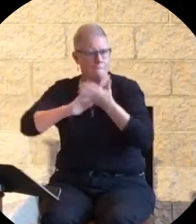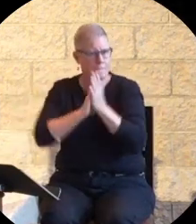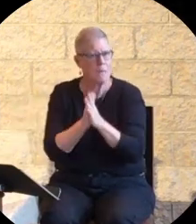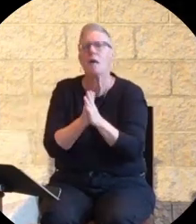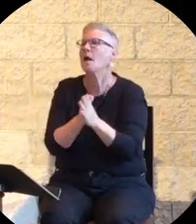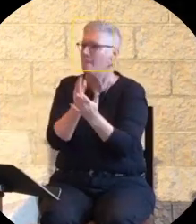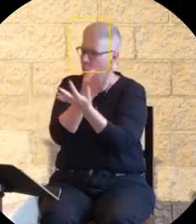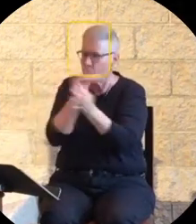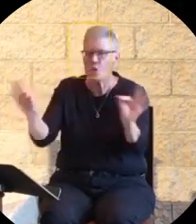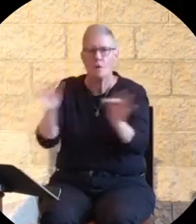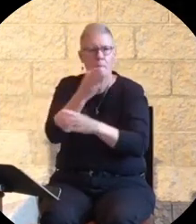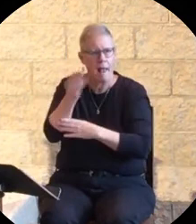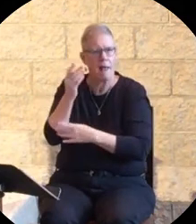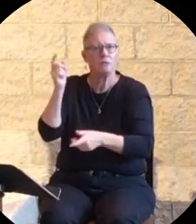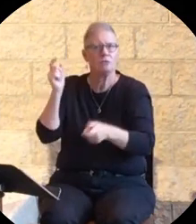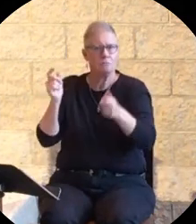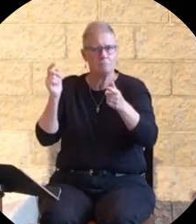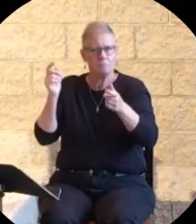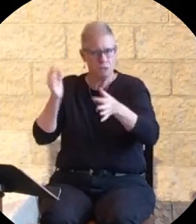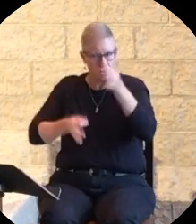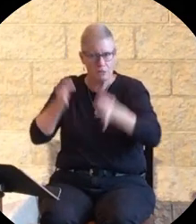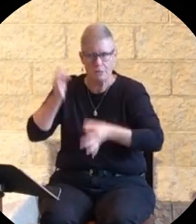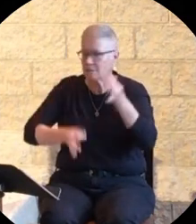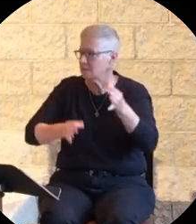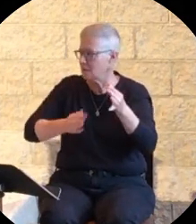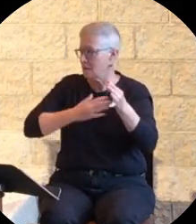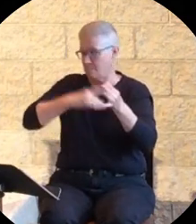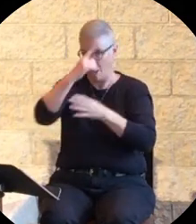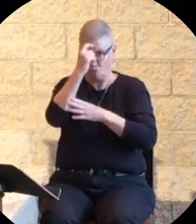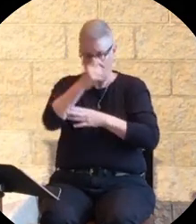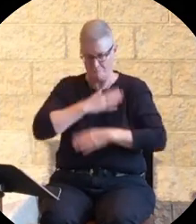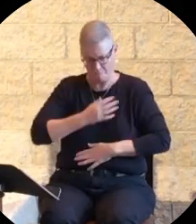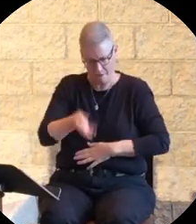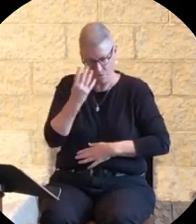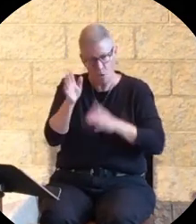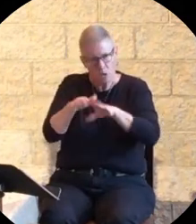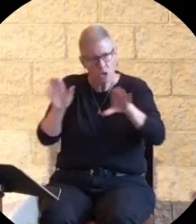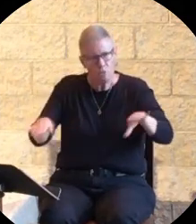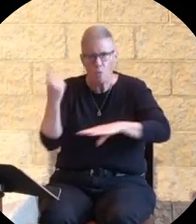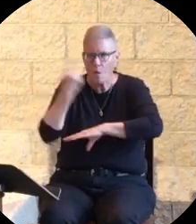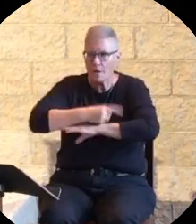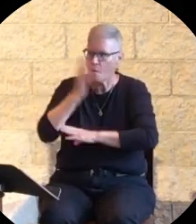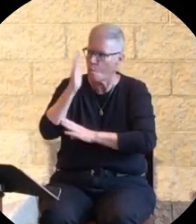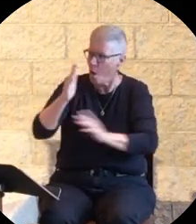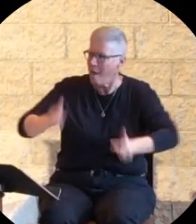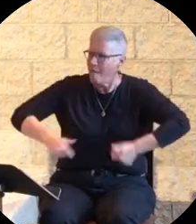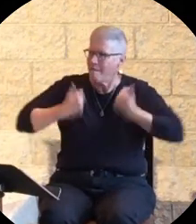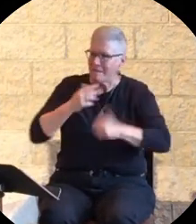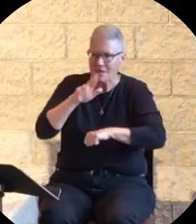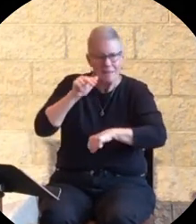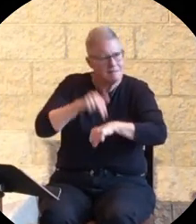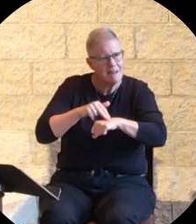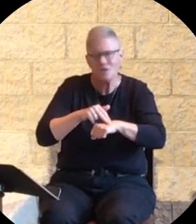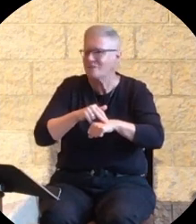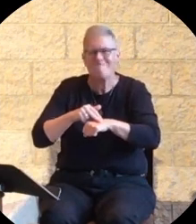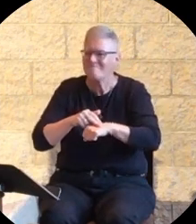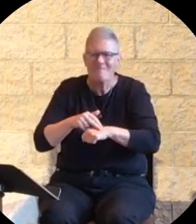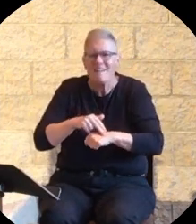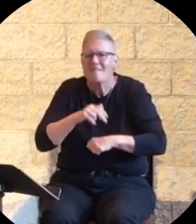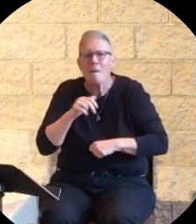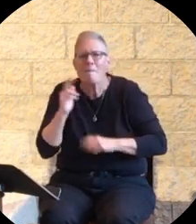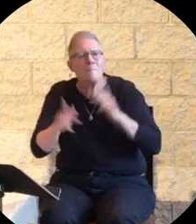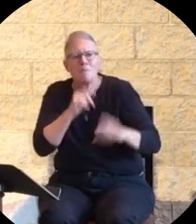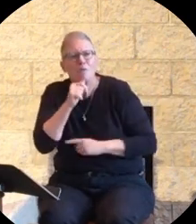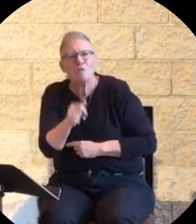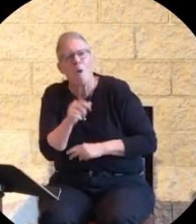justice. I have a dream that my four little children will one day live in a nation where they will not be judged by the